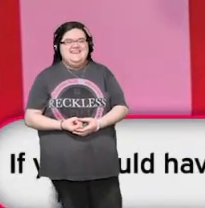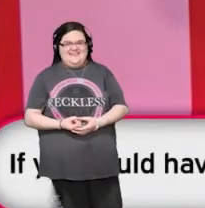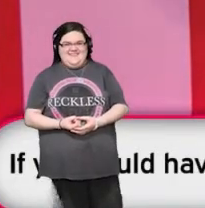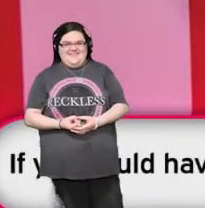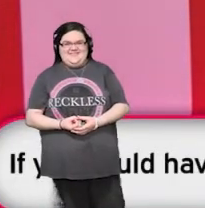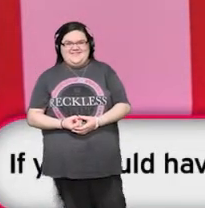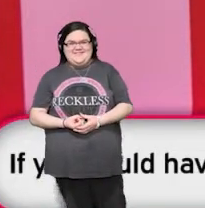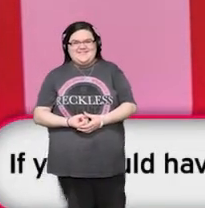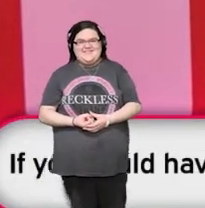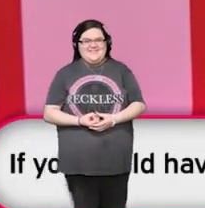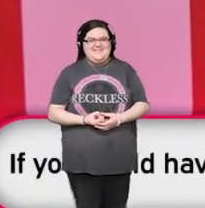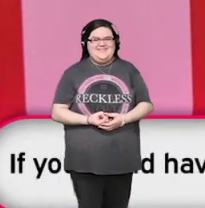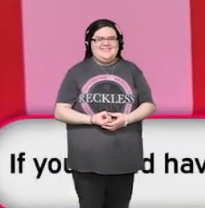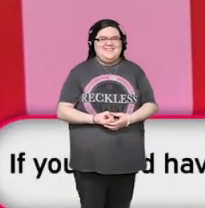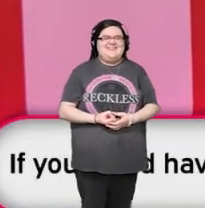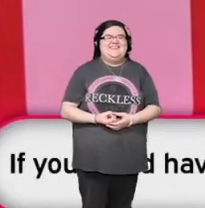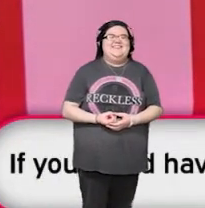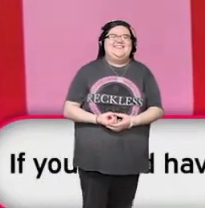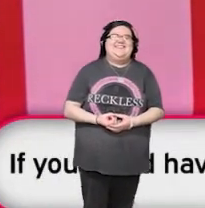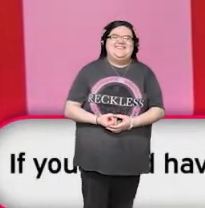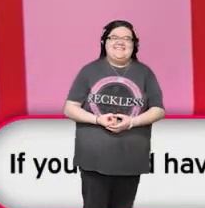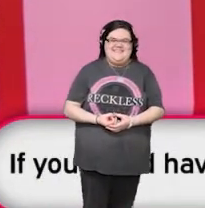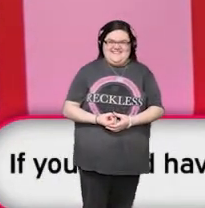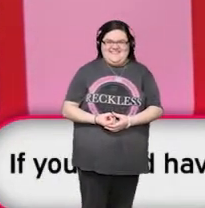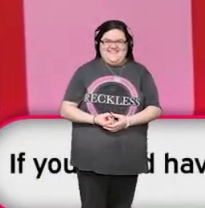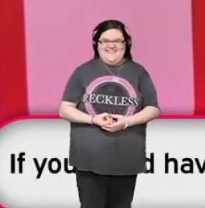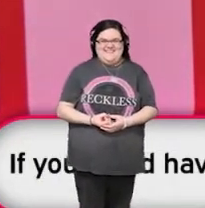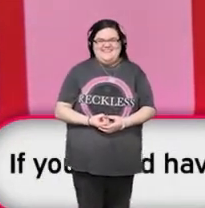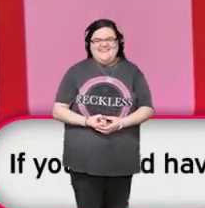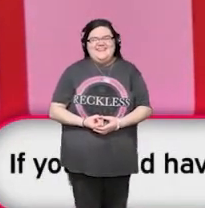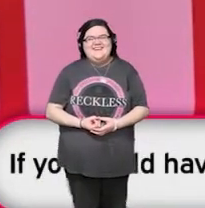Oh, I thought you were talking about Claude. Claude? Well, Claude's here.